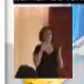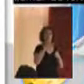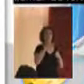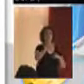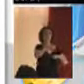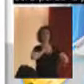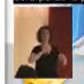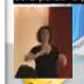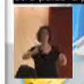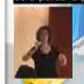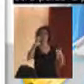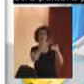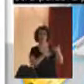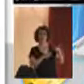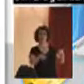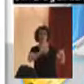there's alternative